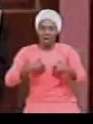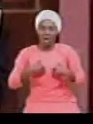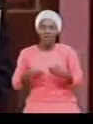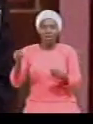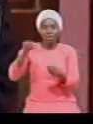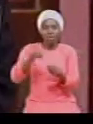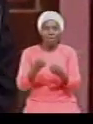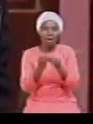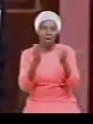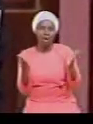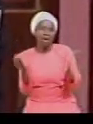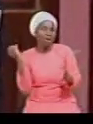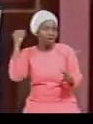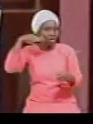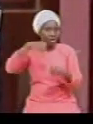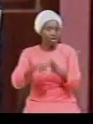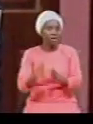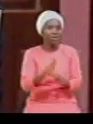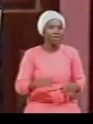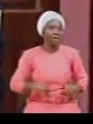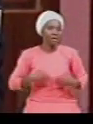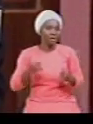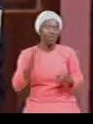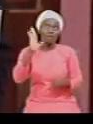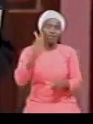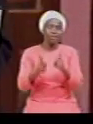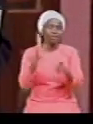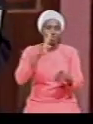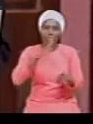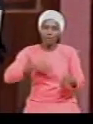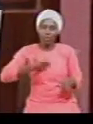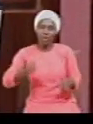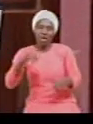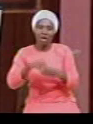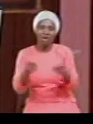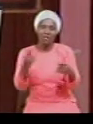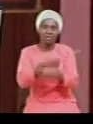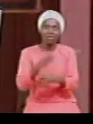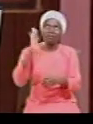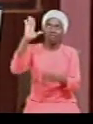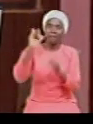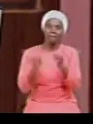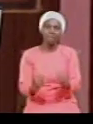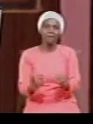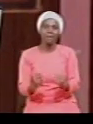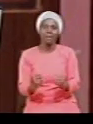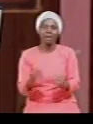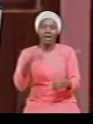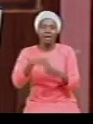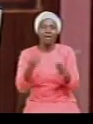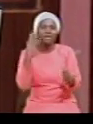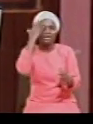their lives. That thy people shall be willing in the day of thy power. In the